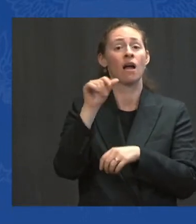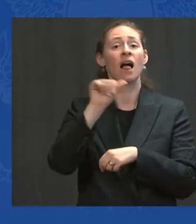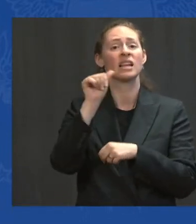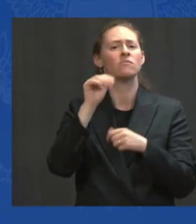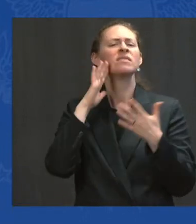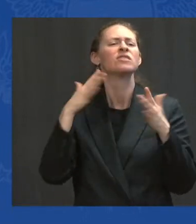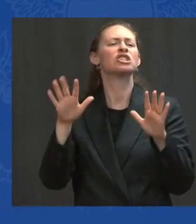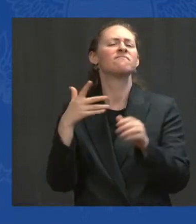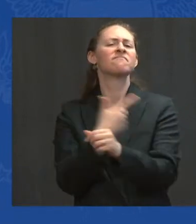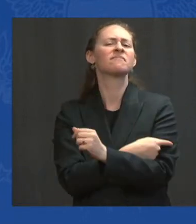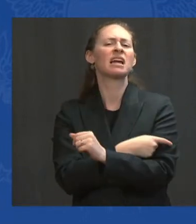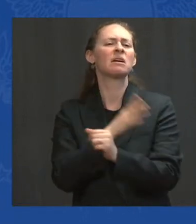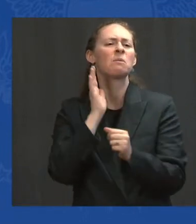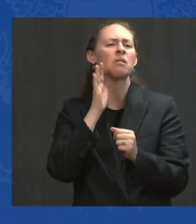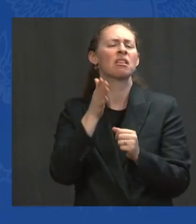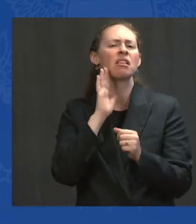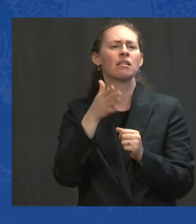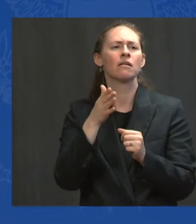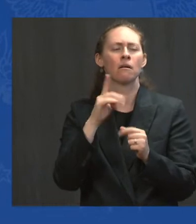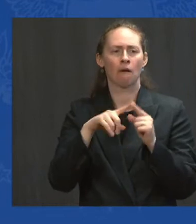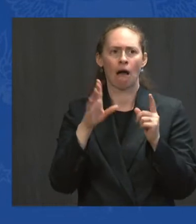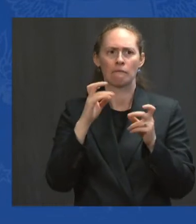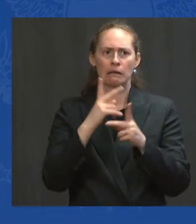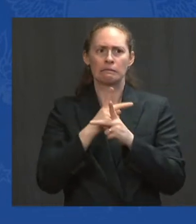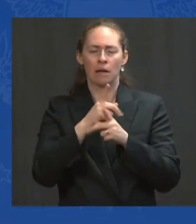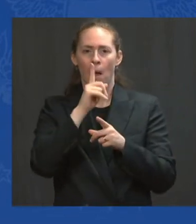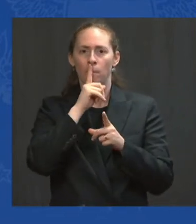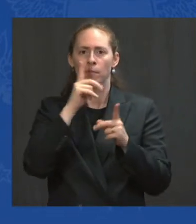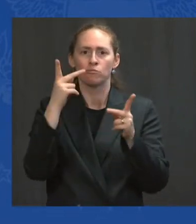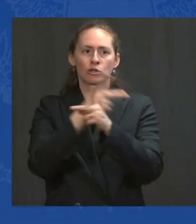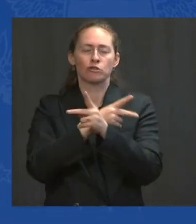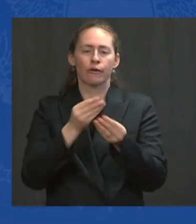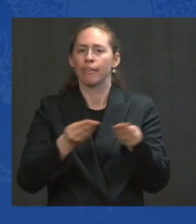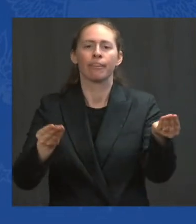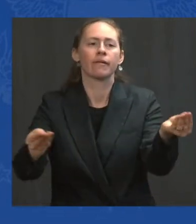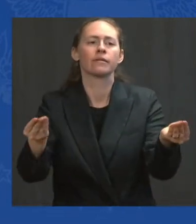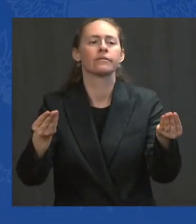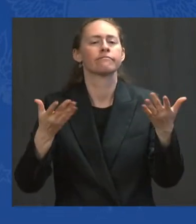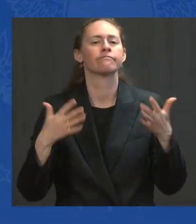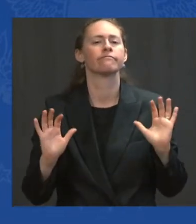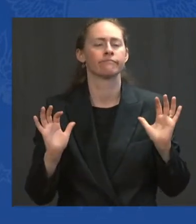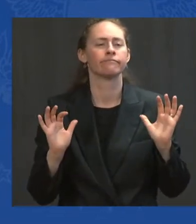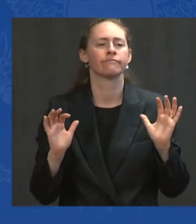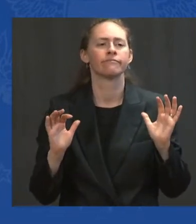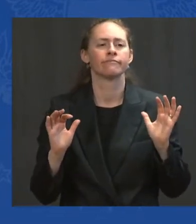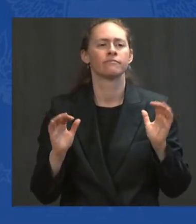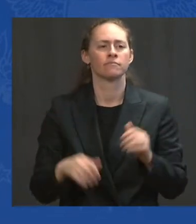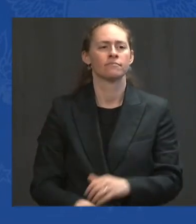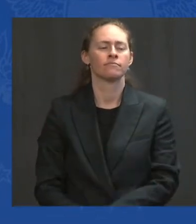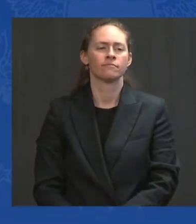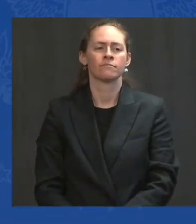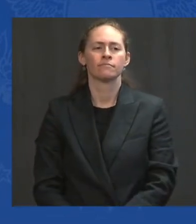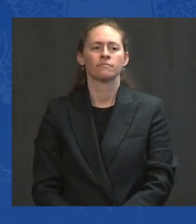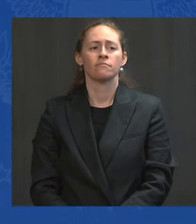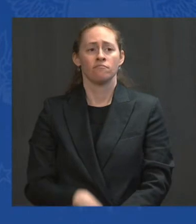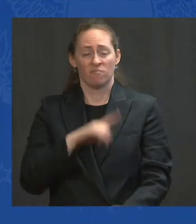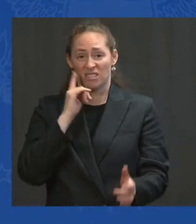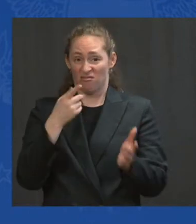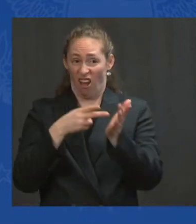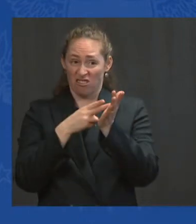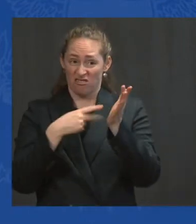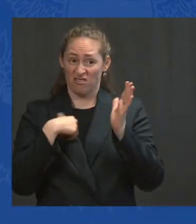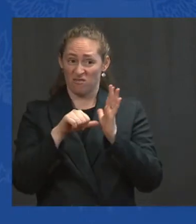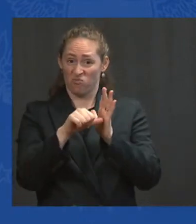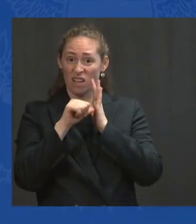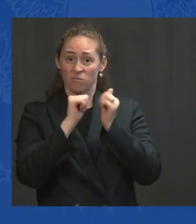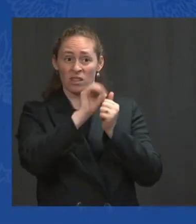taken to avoid the spread there is really something that I think is really quite impressive from what I have heard about